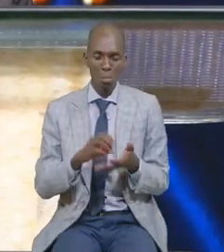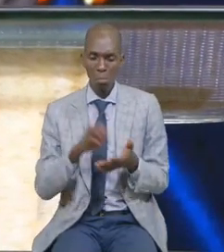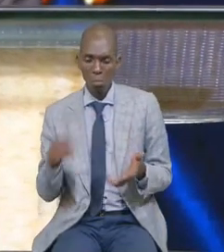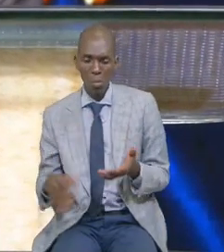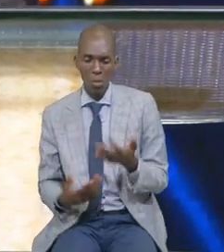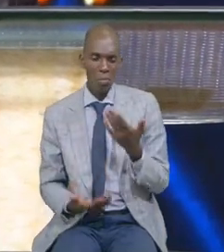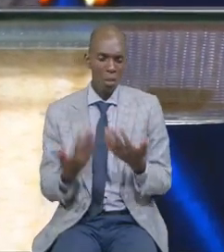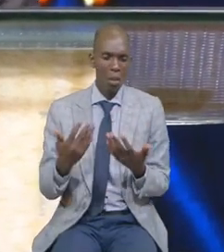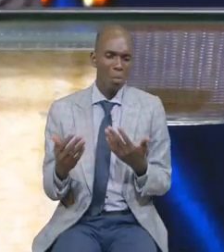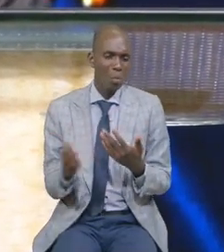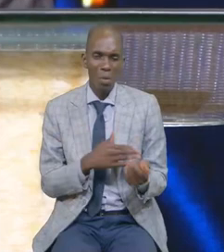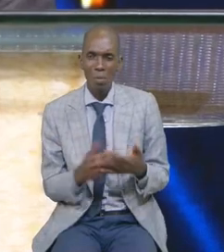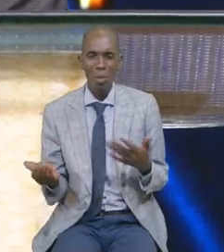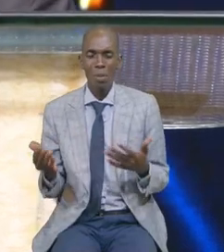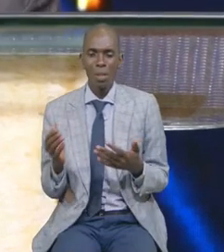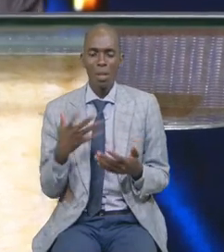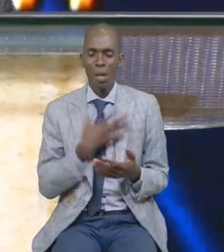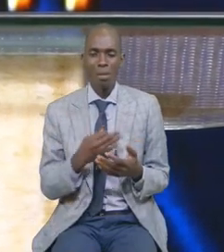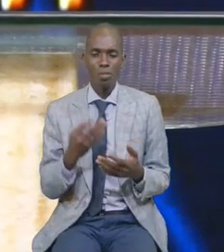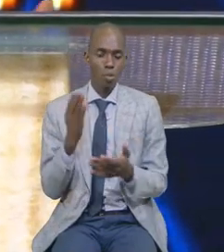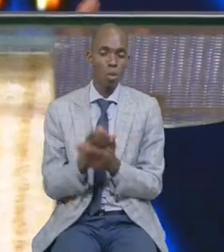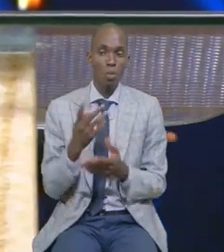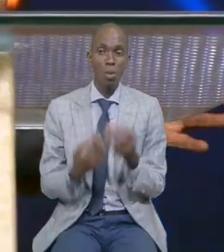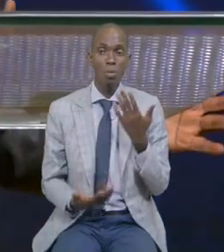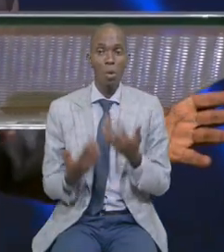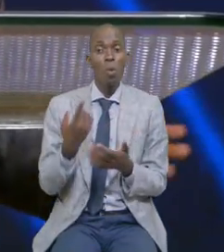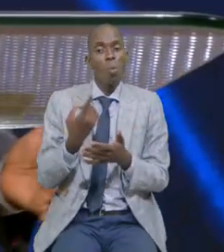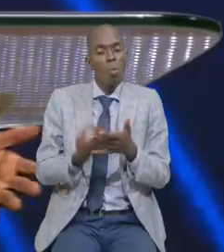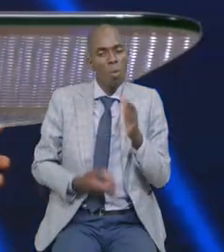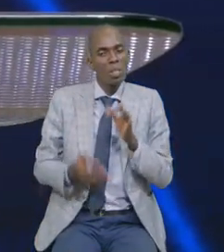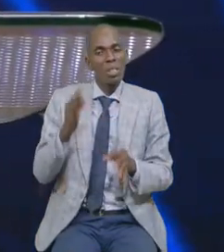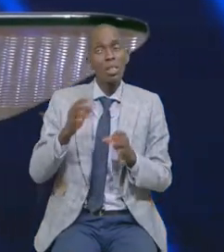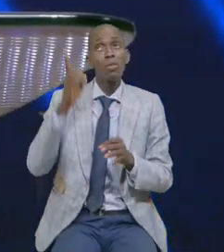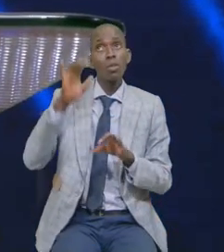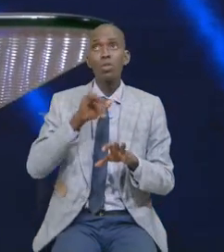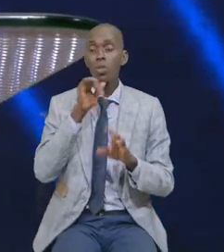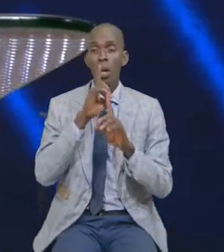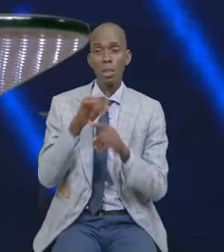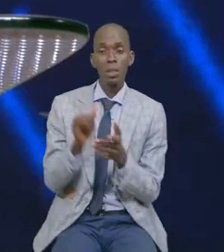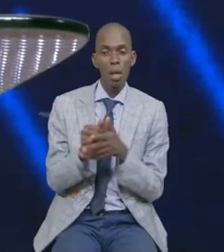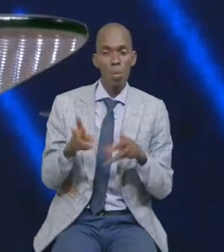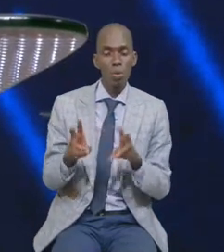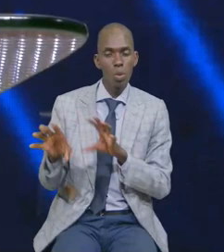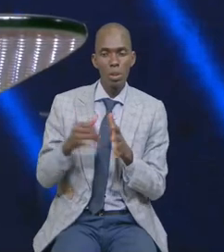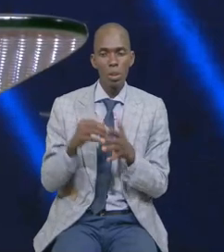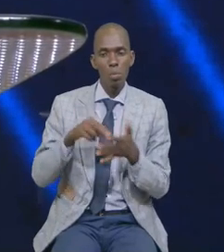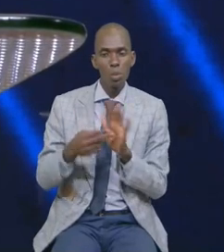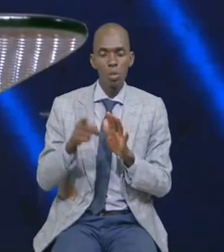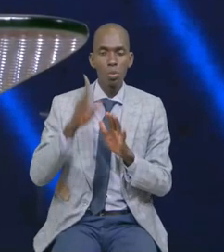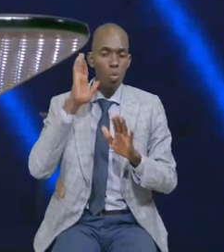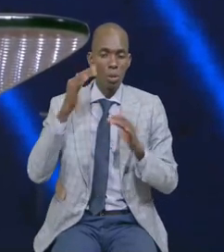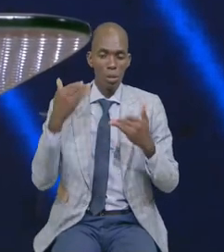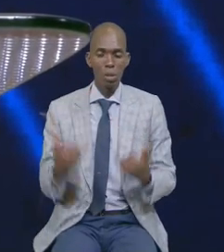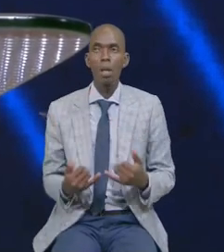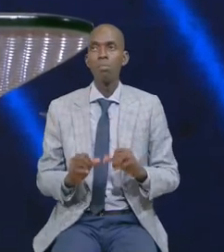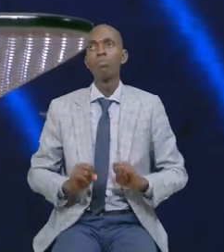whatever, dampen the fire. If God doesn't answer that way, does that mean we're going to succumb? We're going to compromise? We're going to